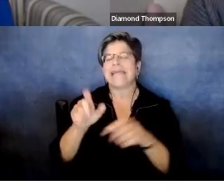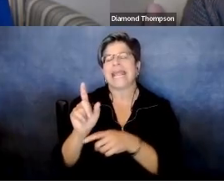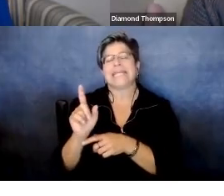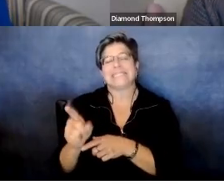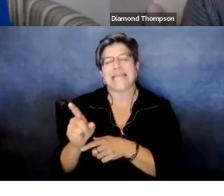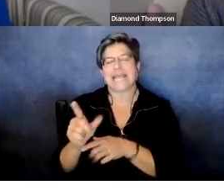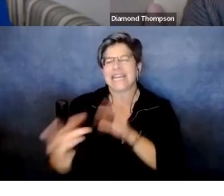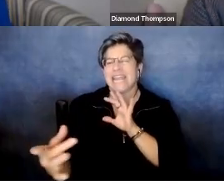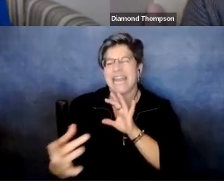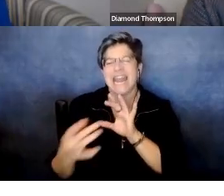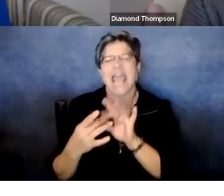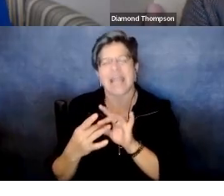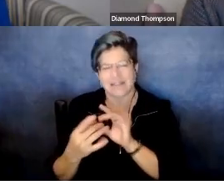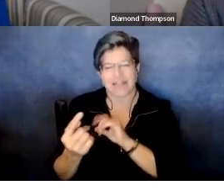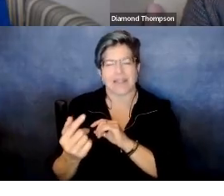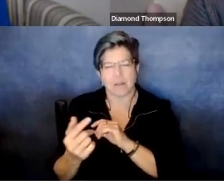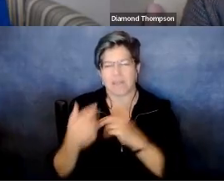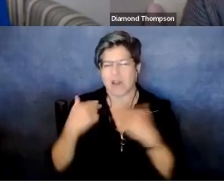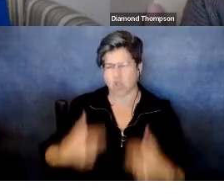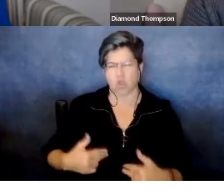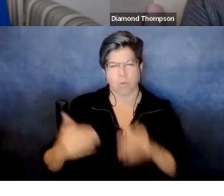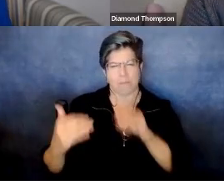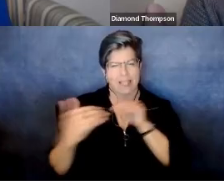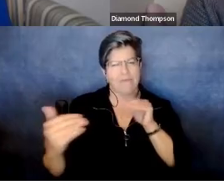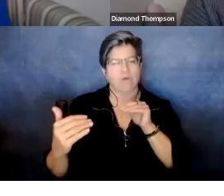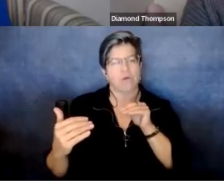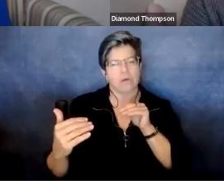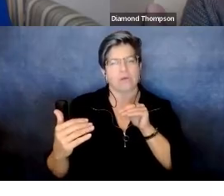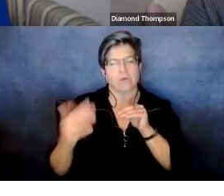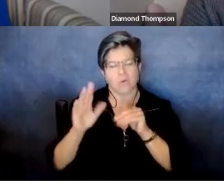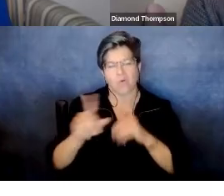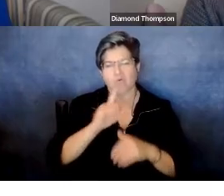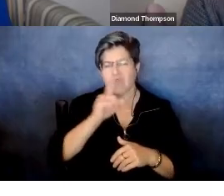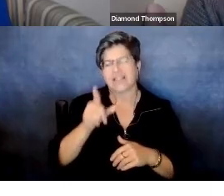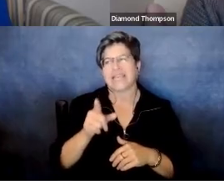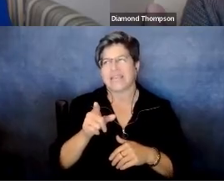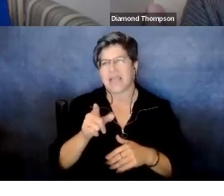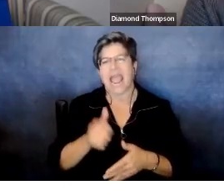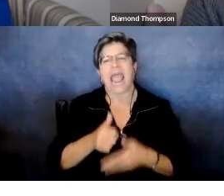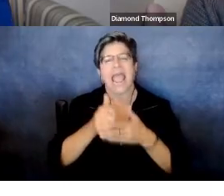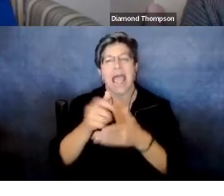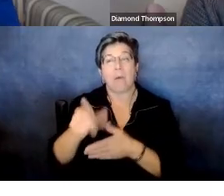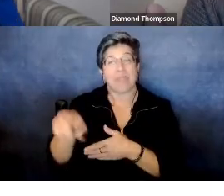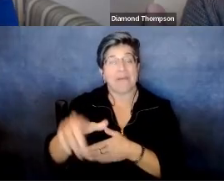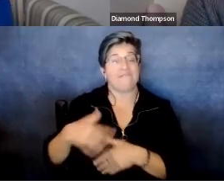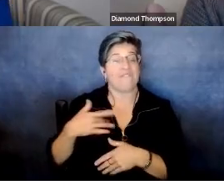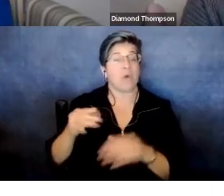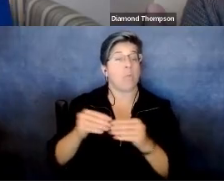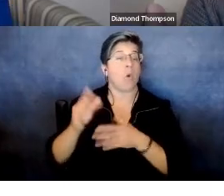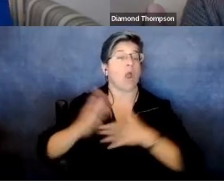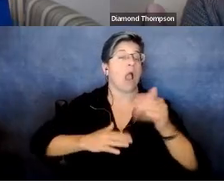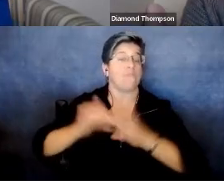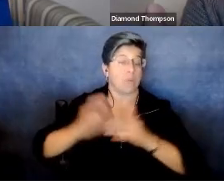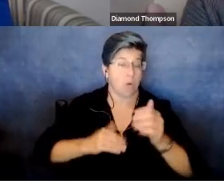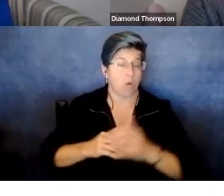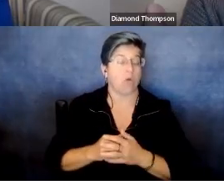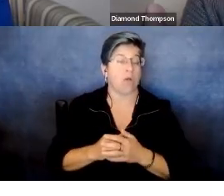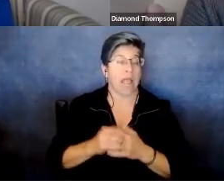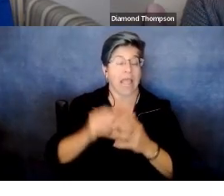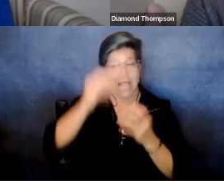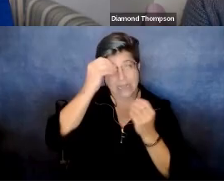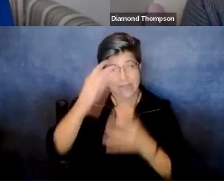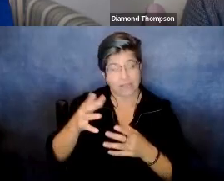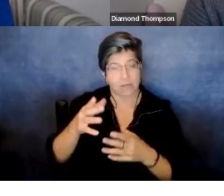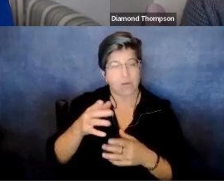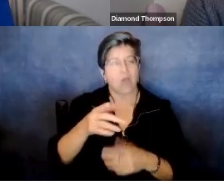to connect with them on a human level will really help them feel more comfortable and let them know